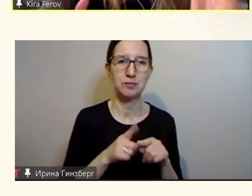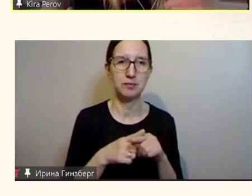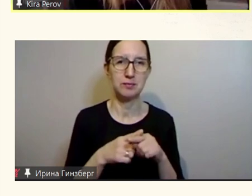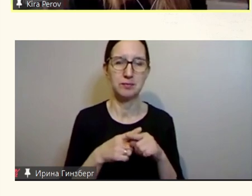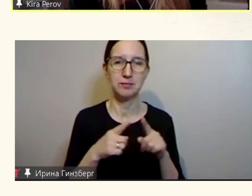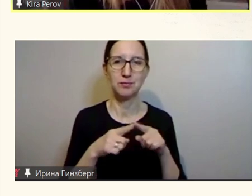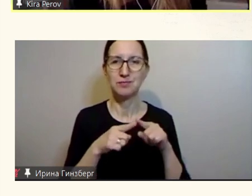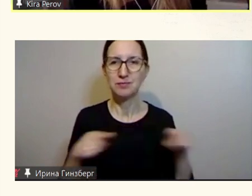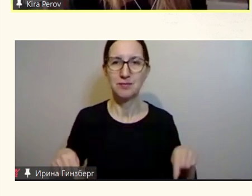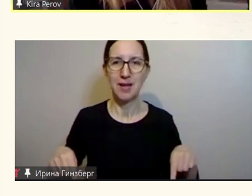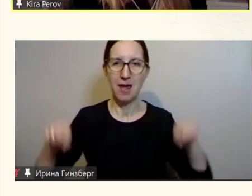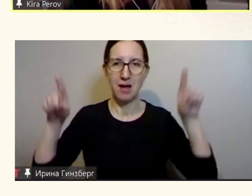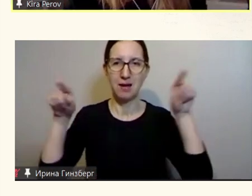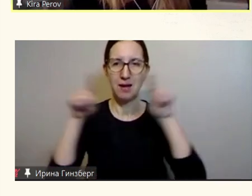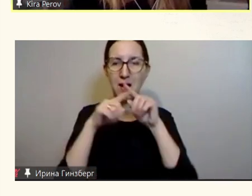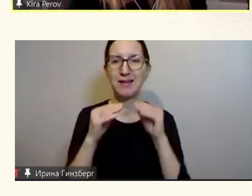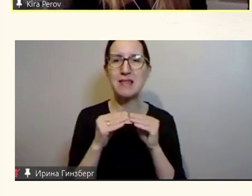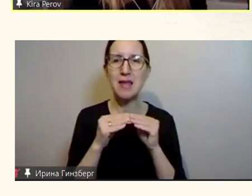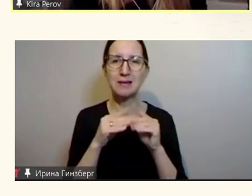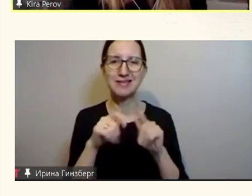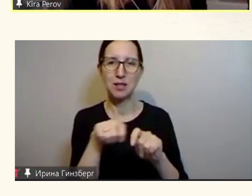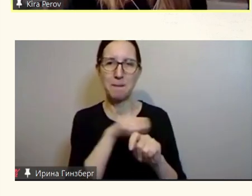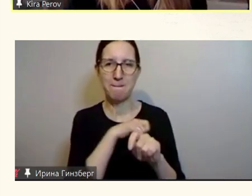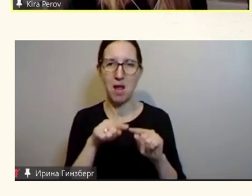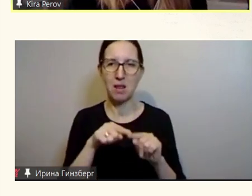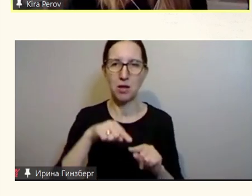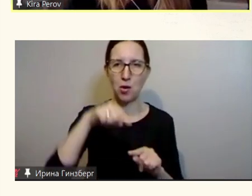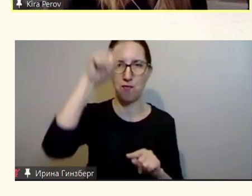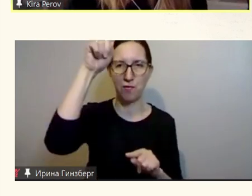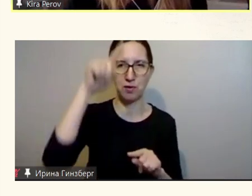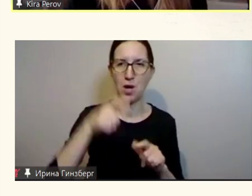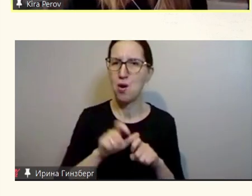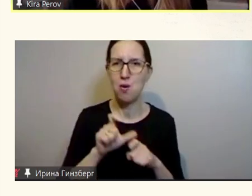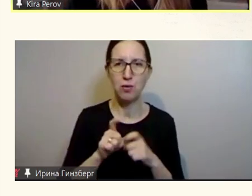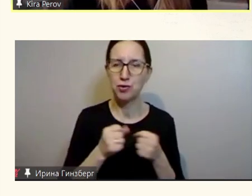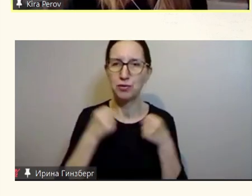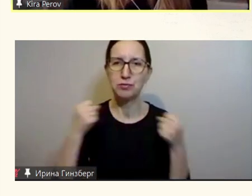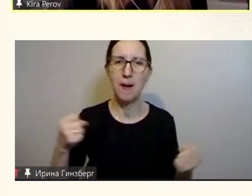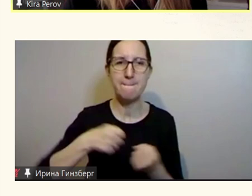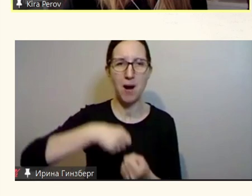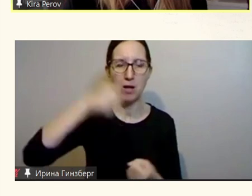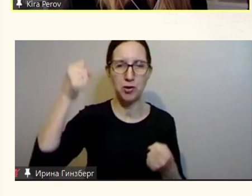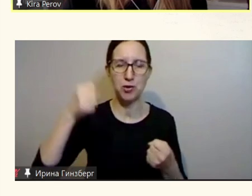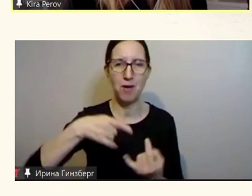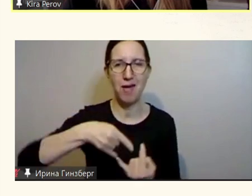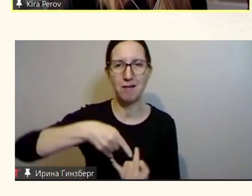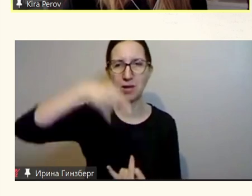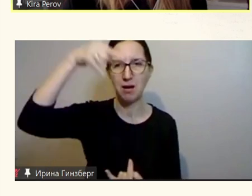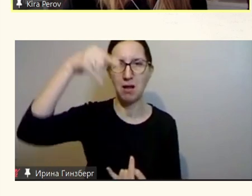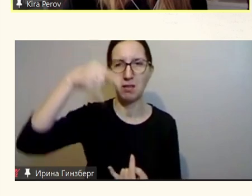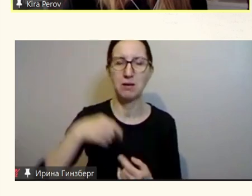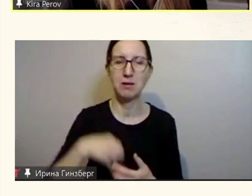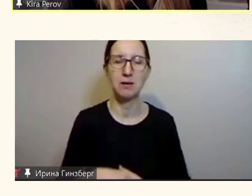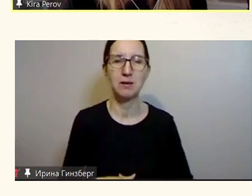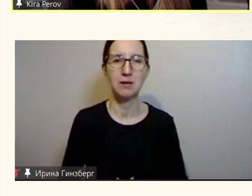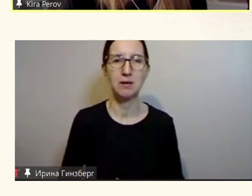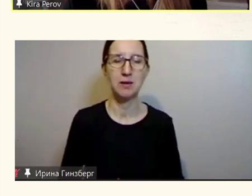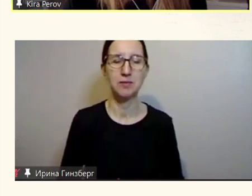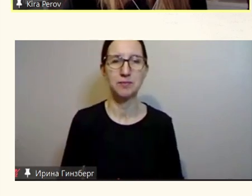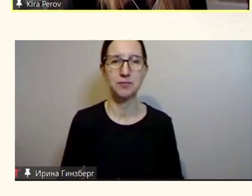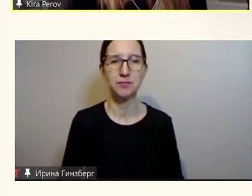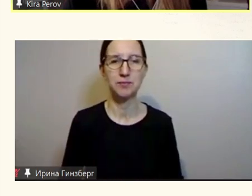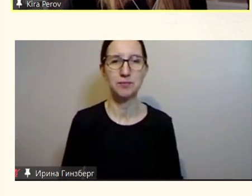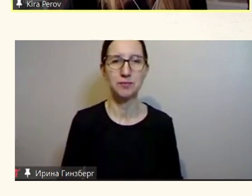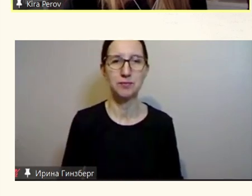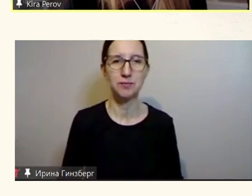it rotates to the vertical position. We can show the next image. And there you see Fire Woman,